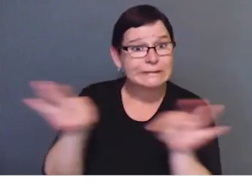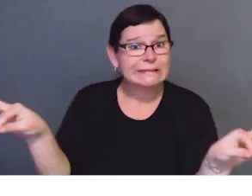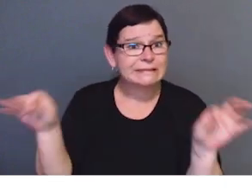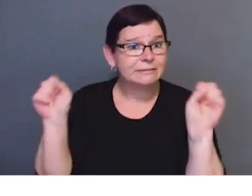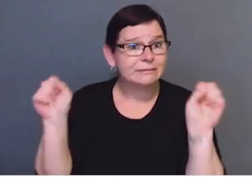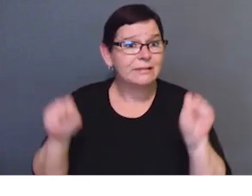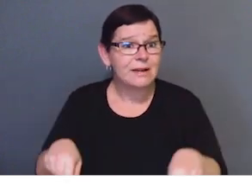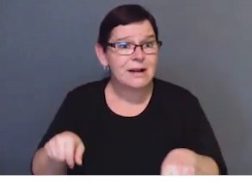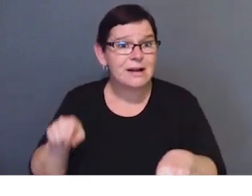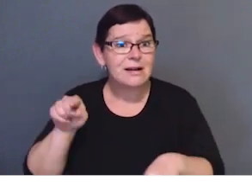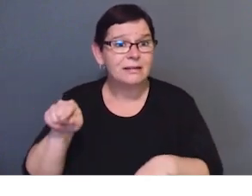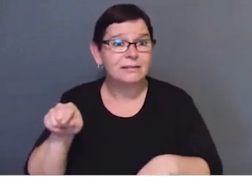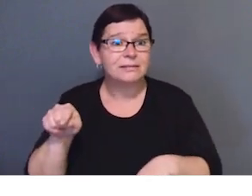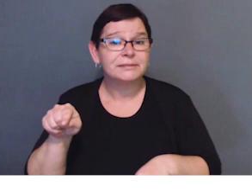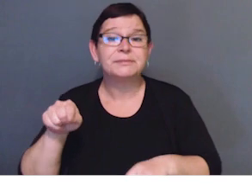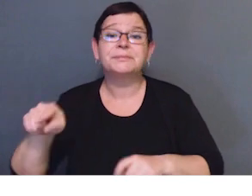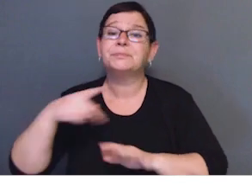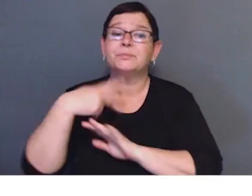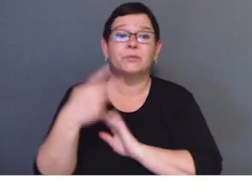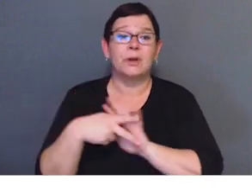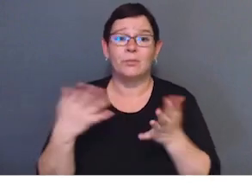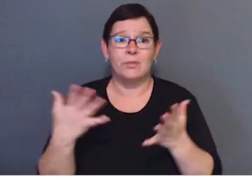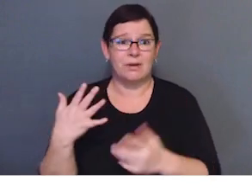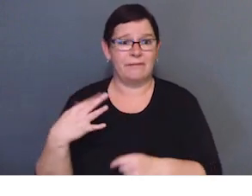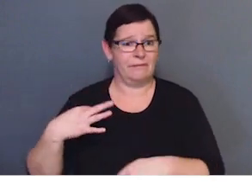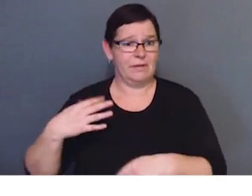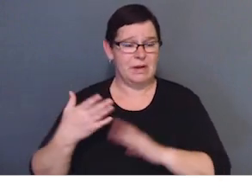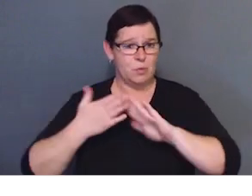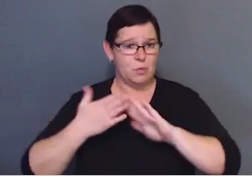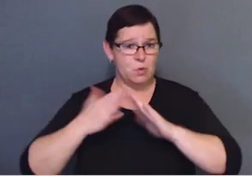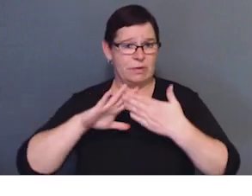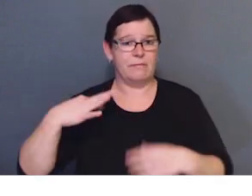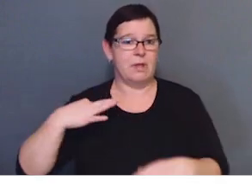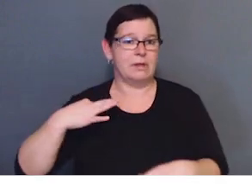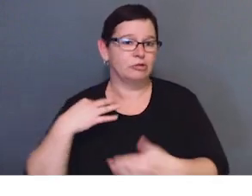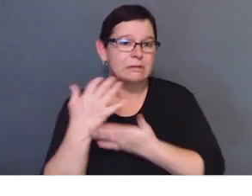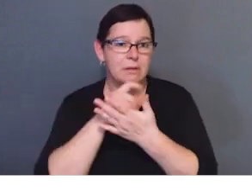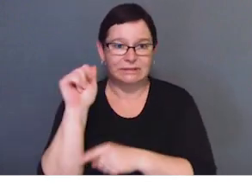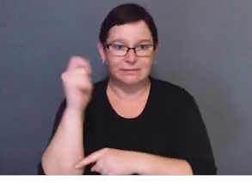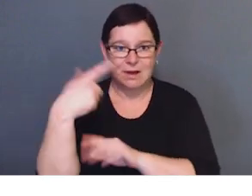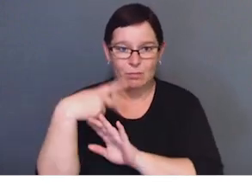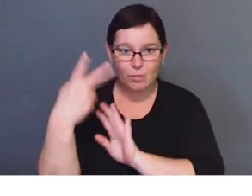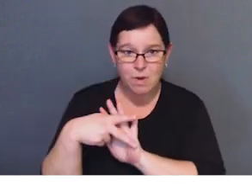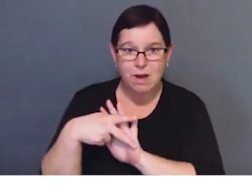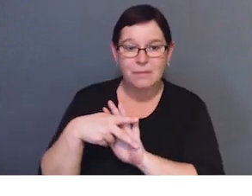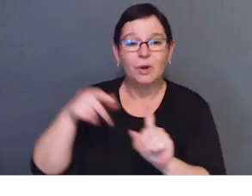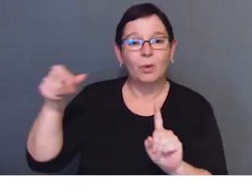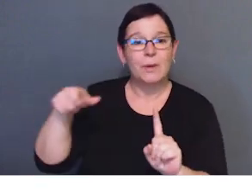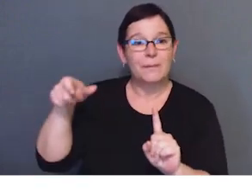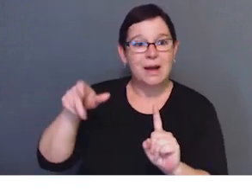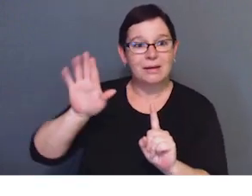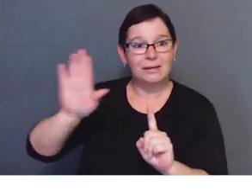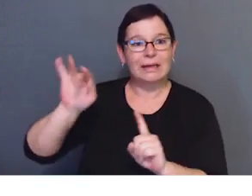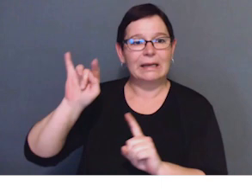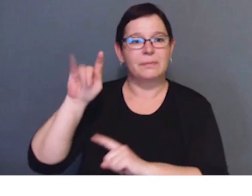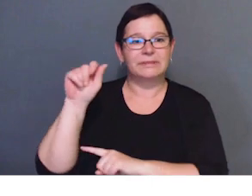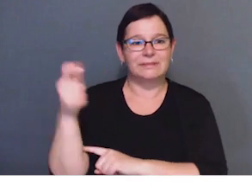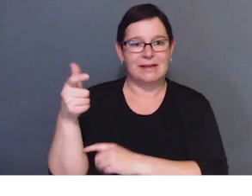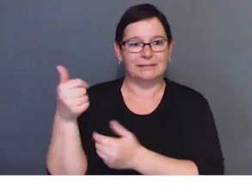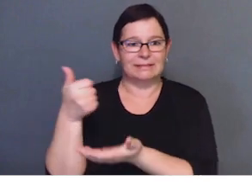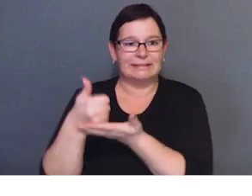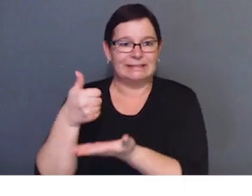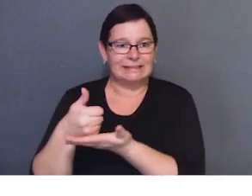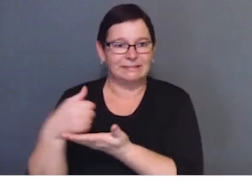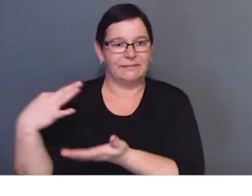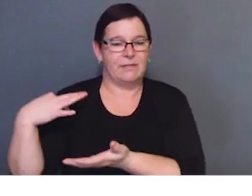Program. In Quebec, it's known as the Income Tax Assistance Volunteer Program. You're eligible to have your